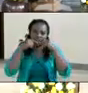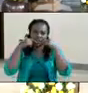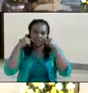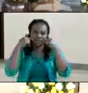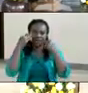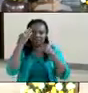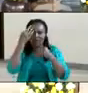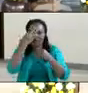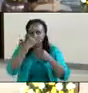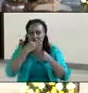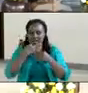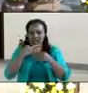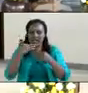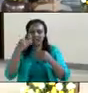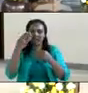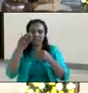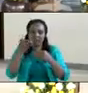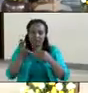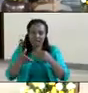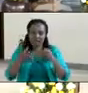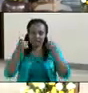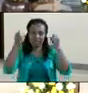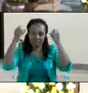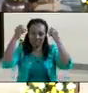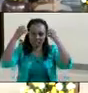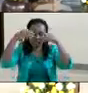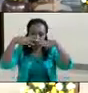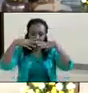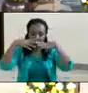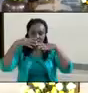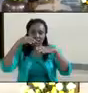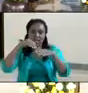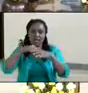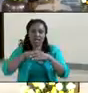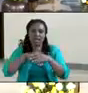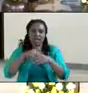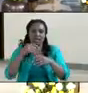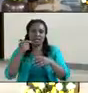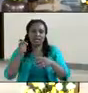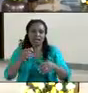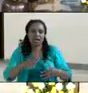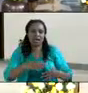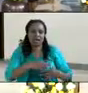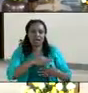there is sunshine in the soul.